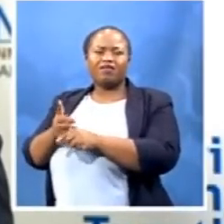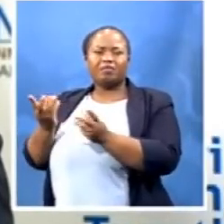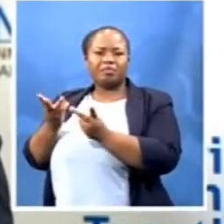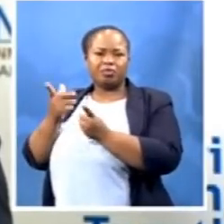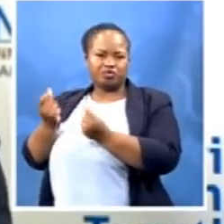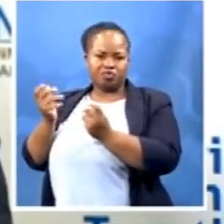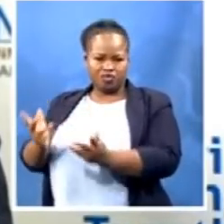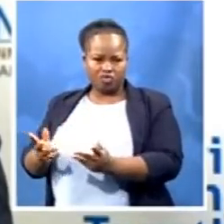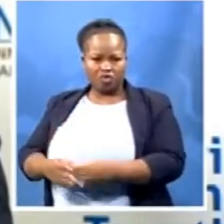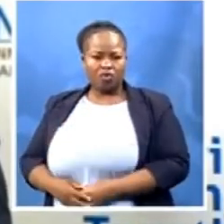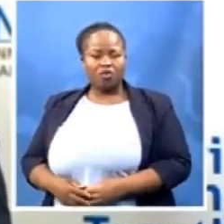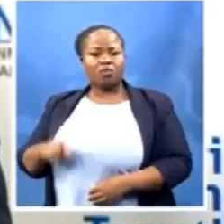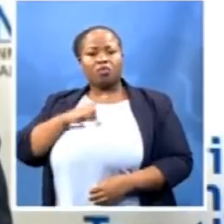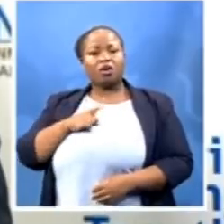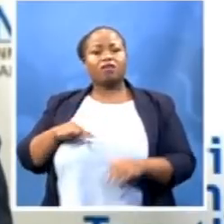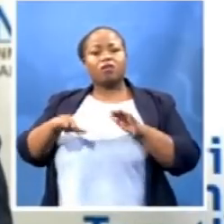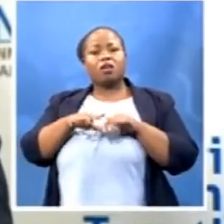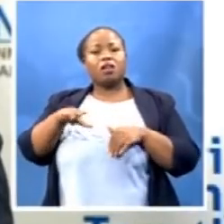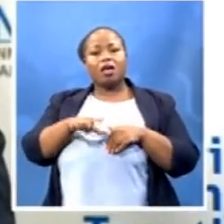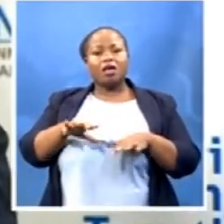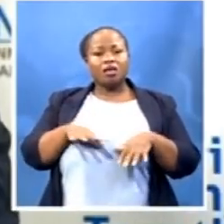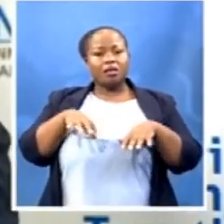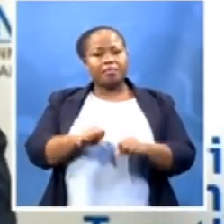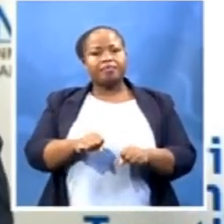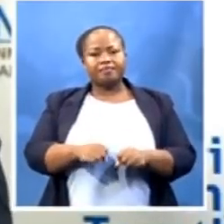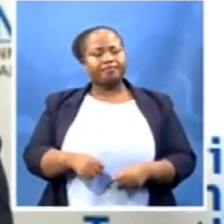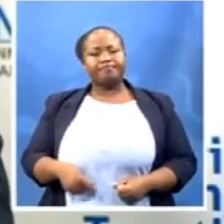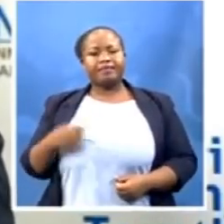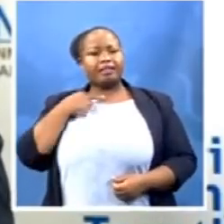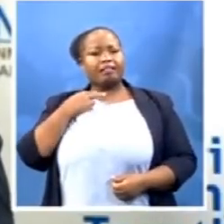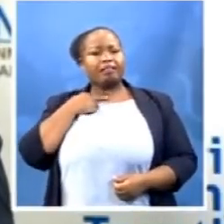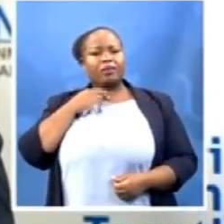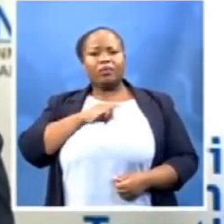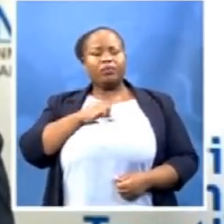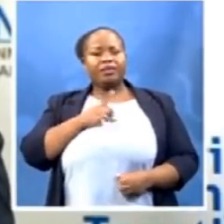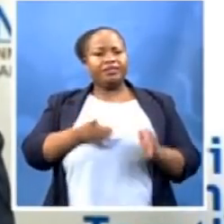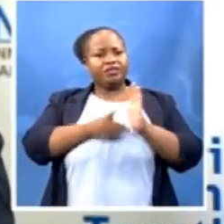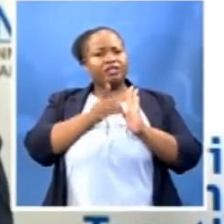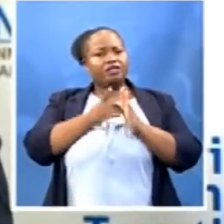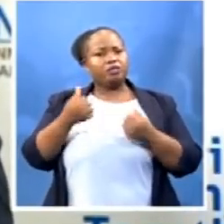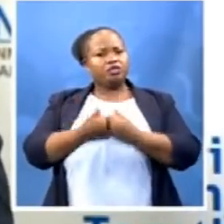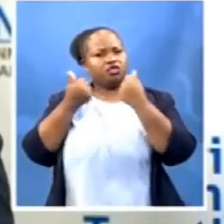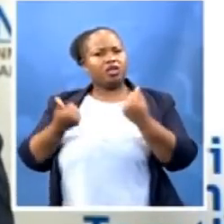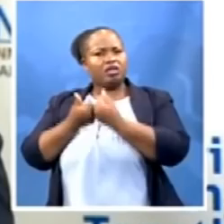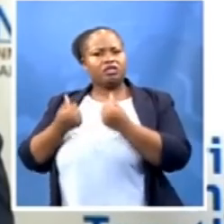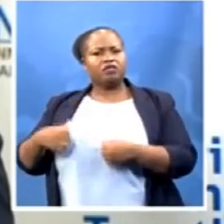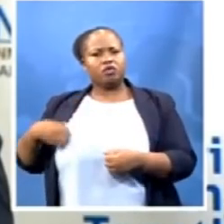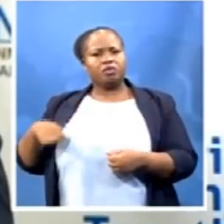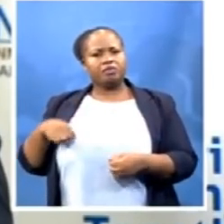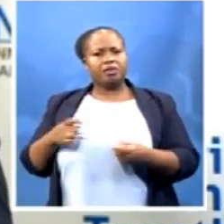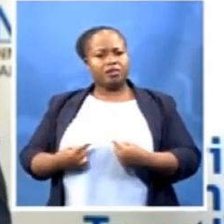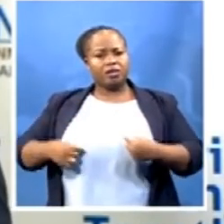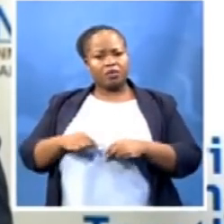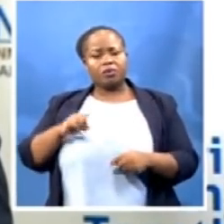unfortunately, creates many other urban management and developmental challenges for our municipalities. After invading land, the